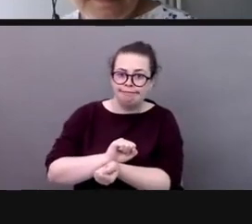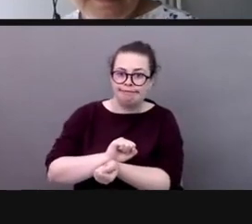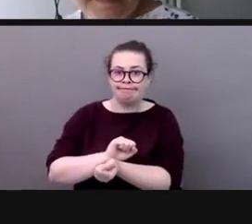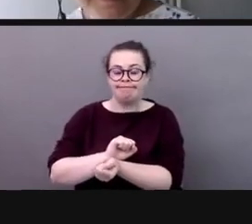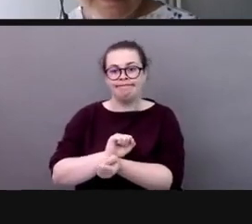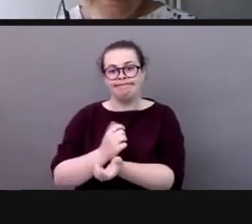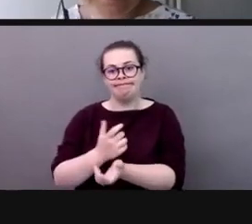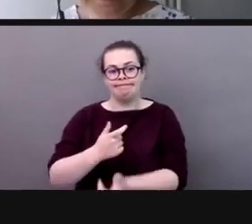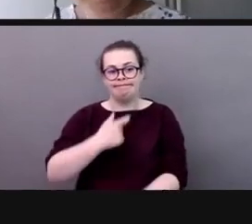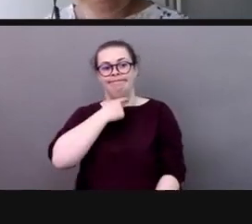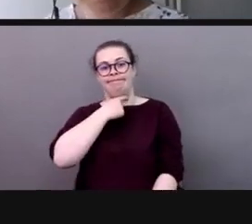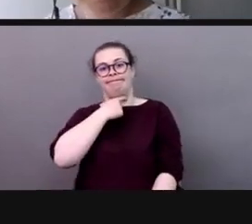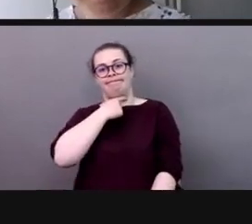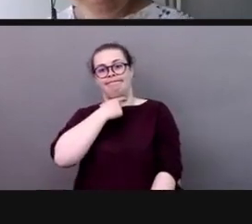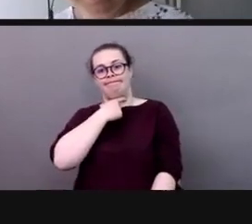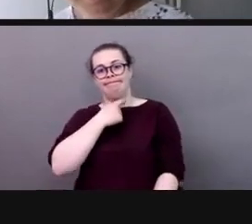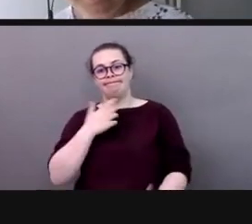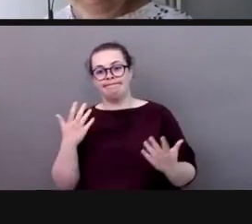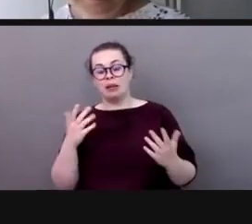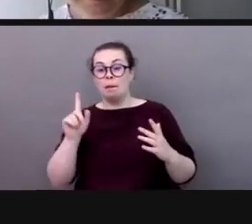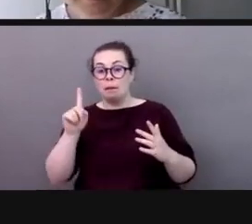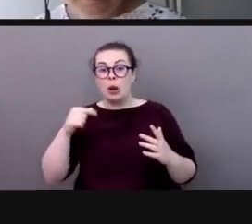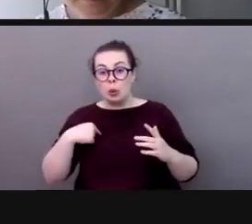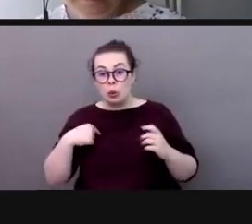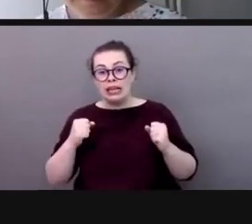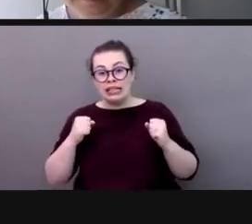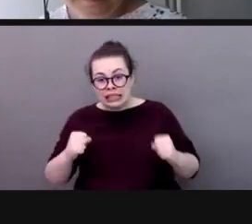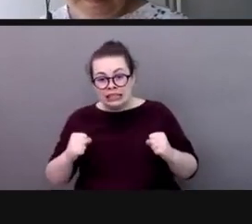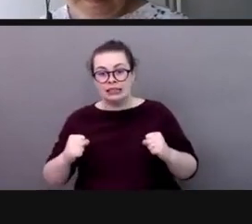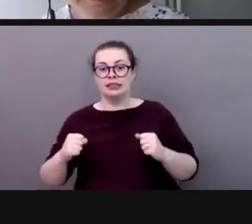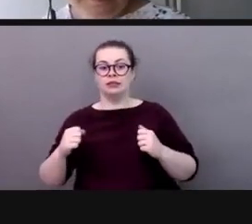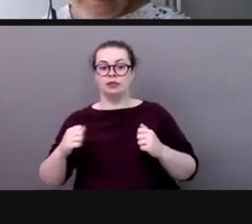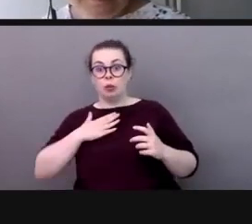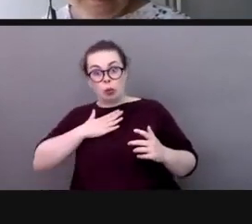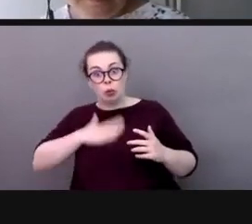constraints on our work, but we try and go beyond.